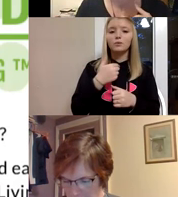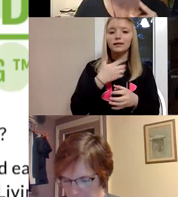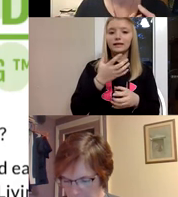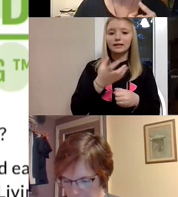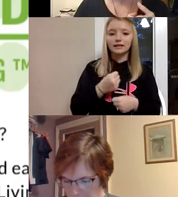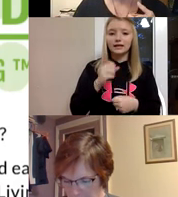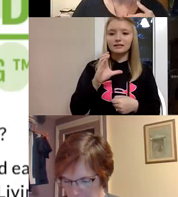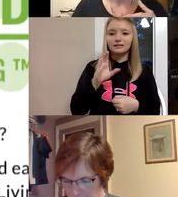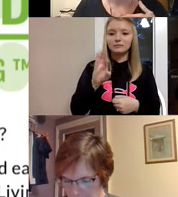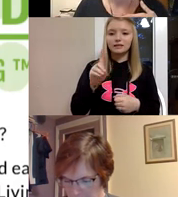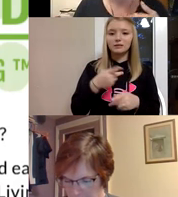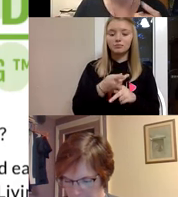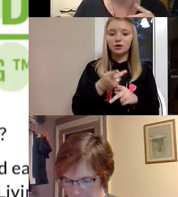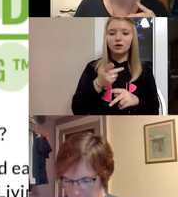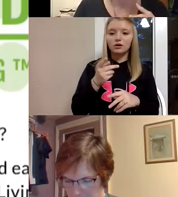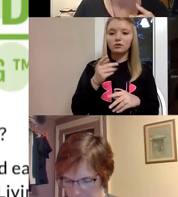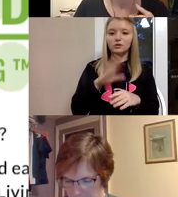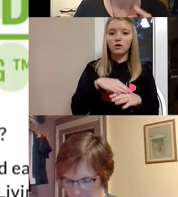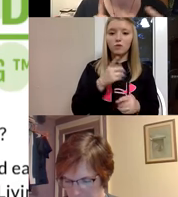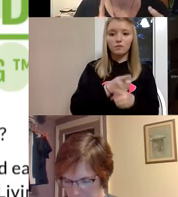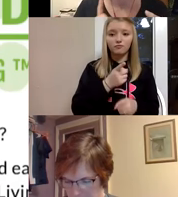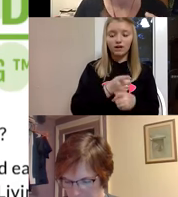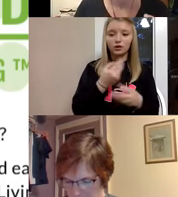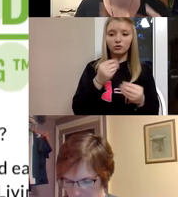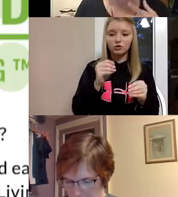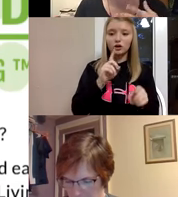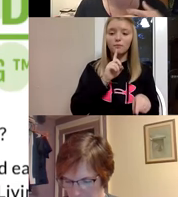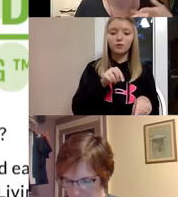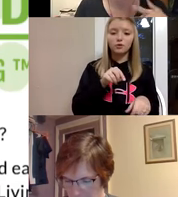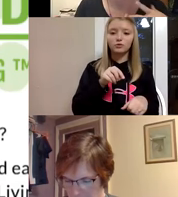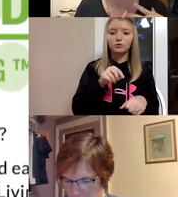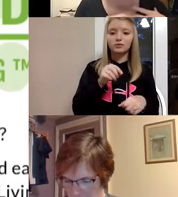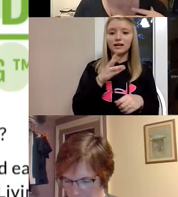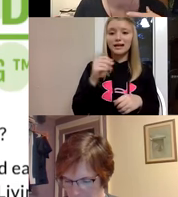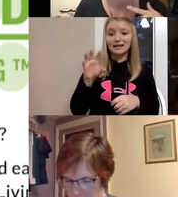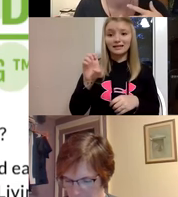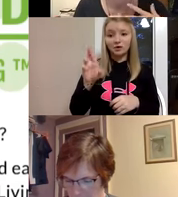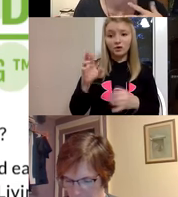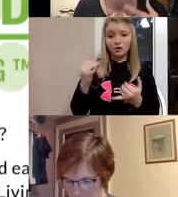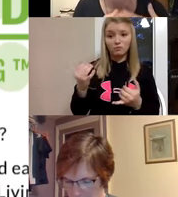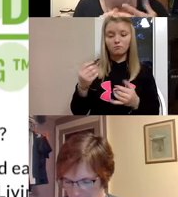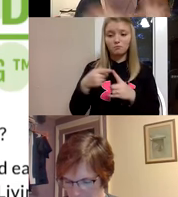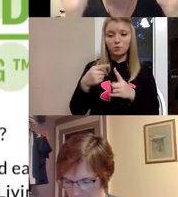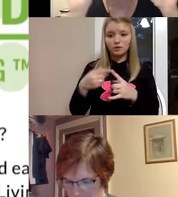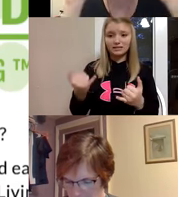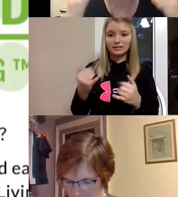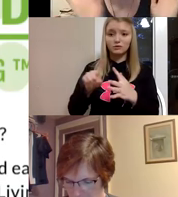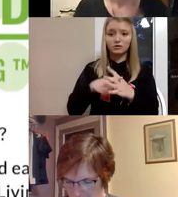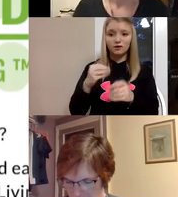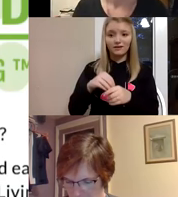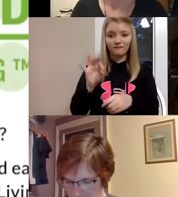CBD products on the regular shop orders, and we can get it on Essential Rewards now. That started in February of this year.